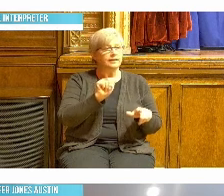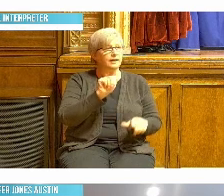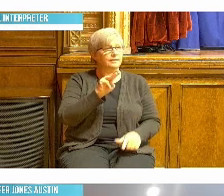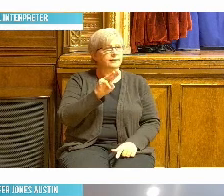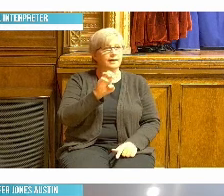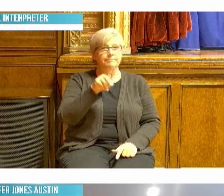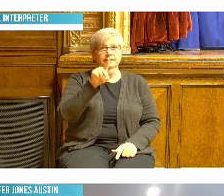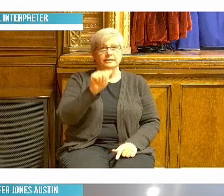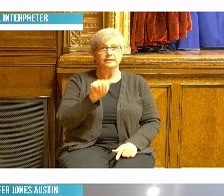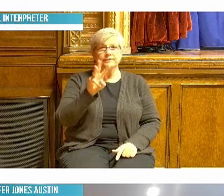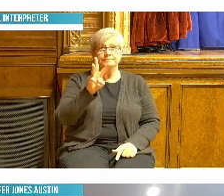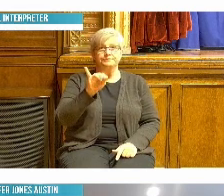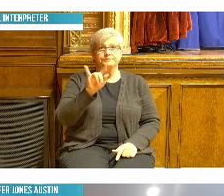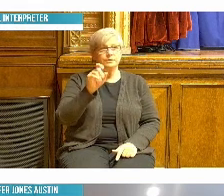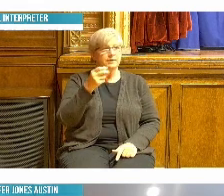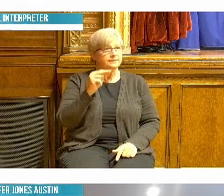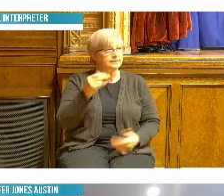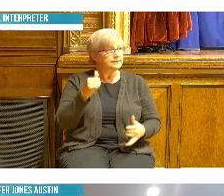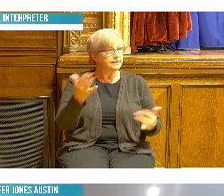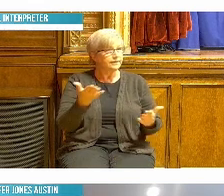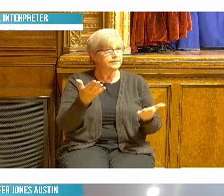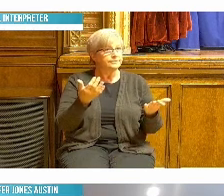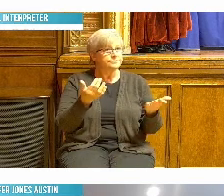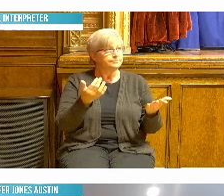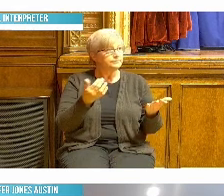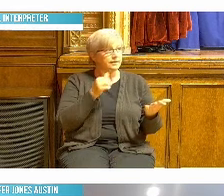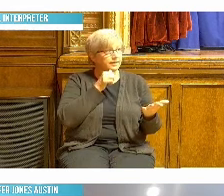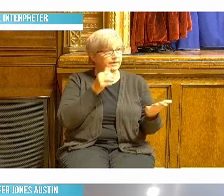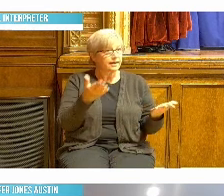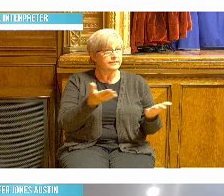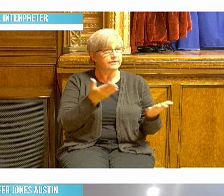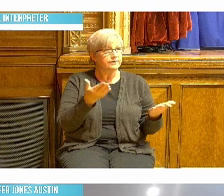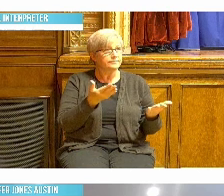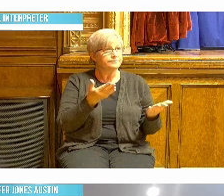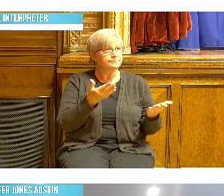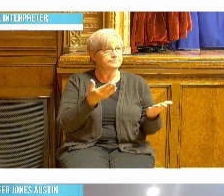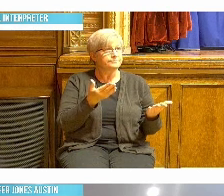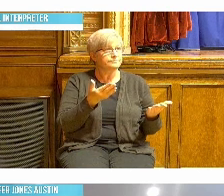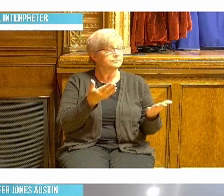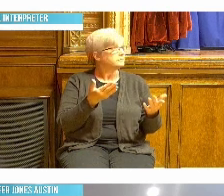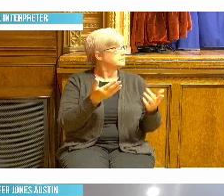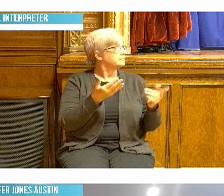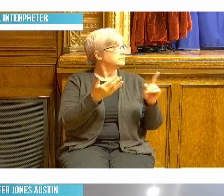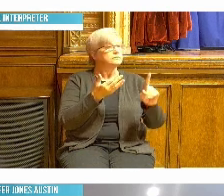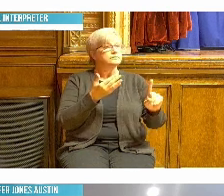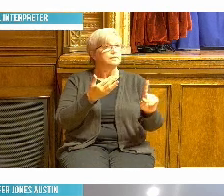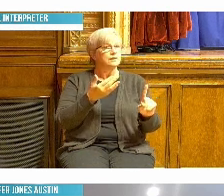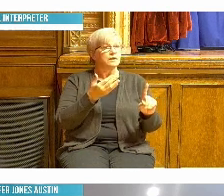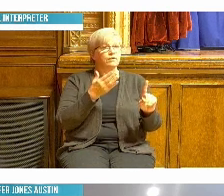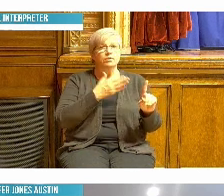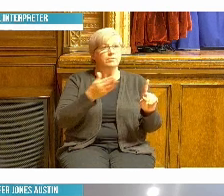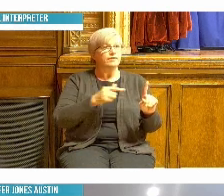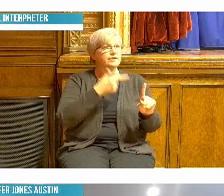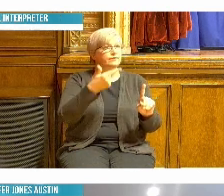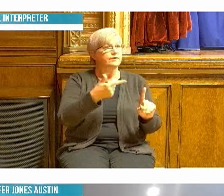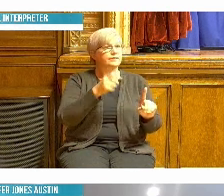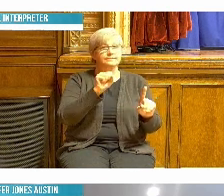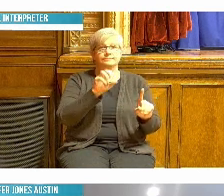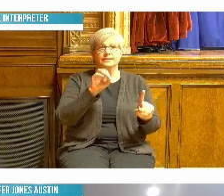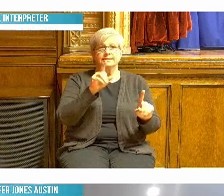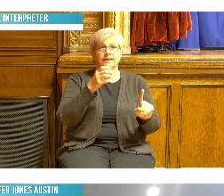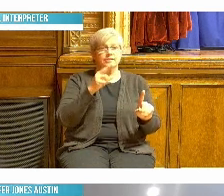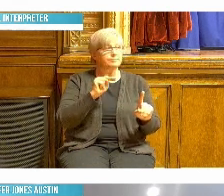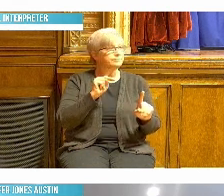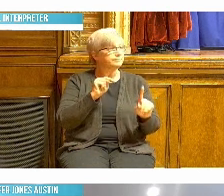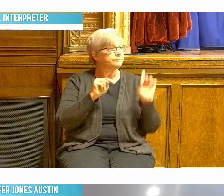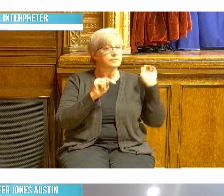Wilson. Lamika Wilson, are you still here? If you're not, here, we'll prepare for Solomon Titus Taylor.